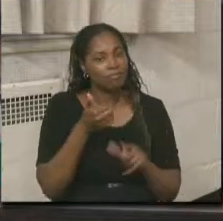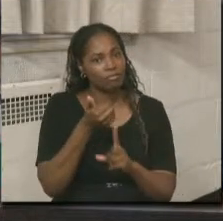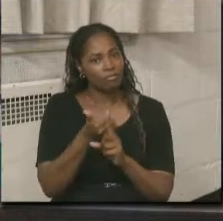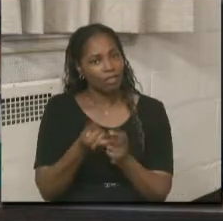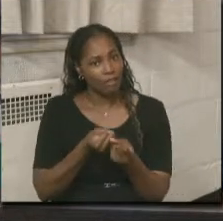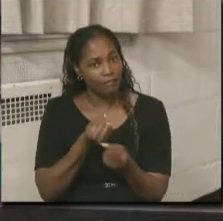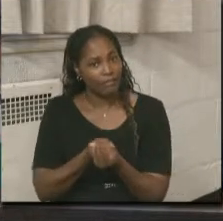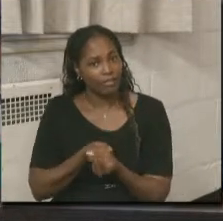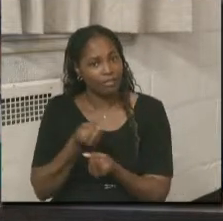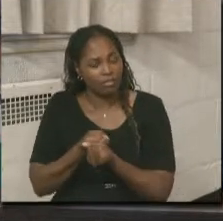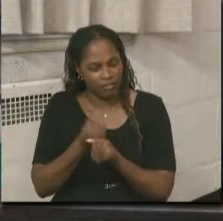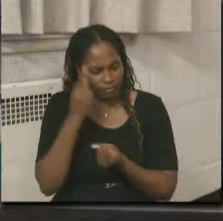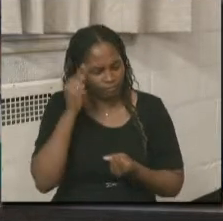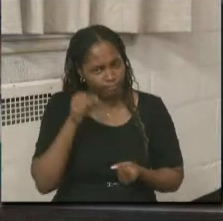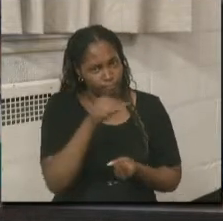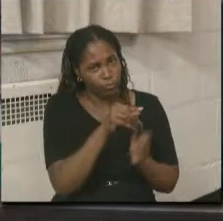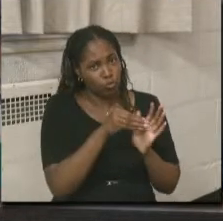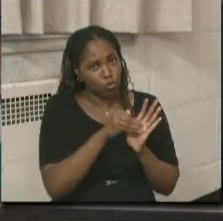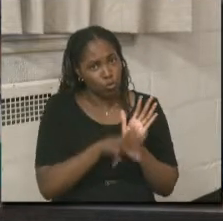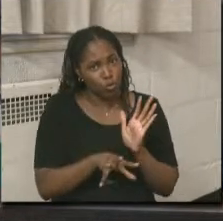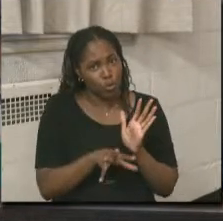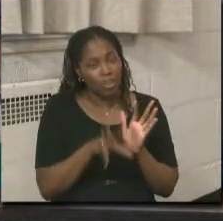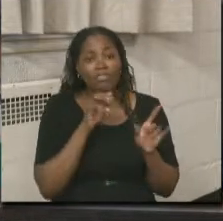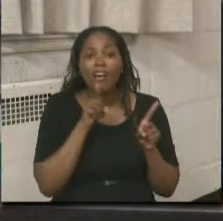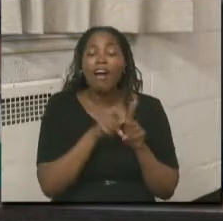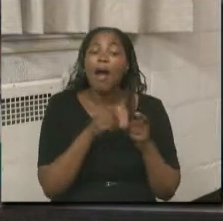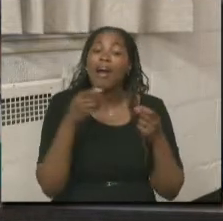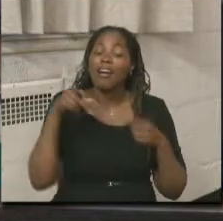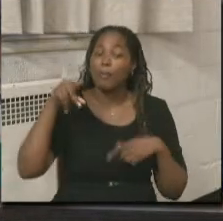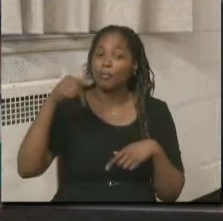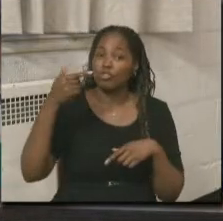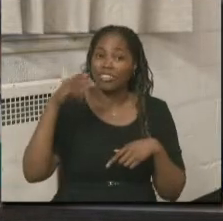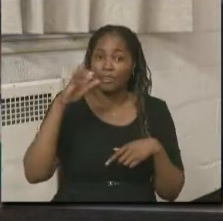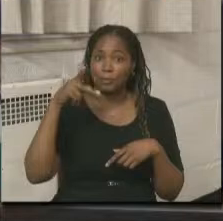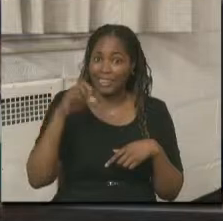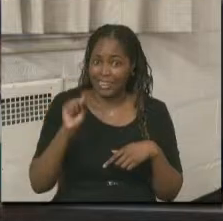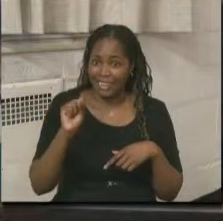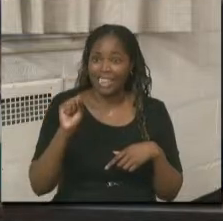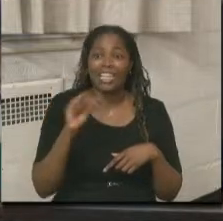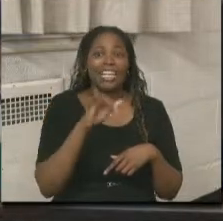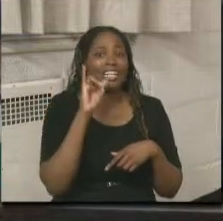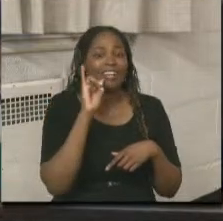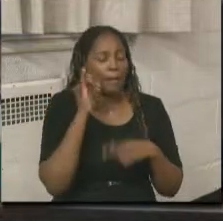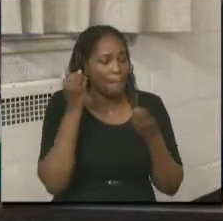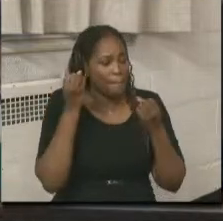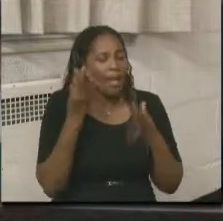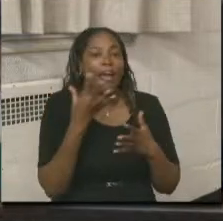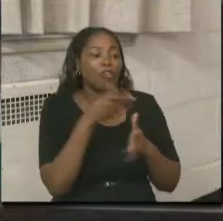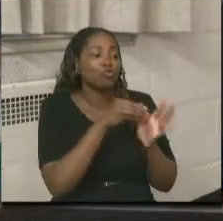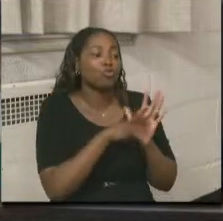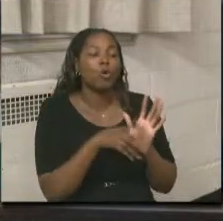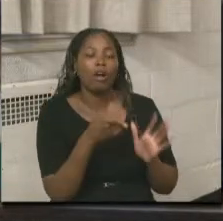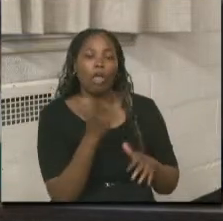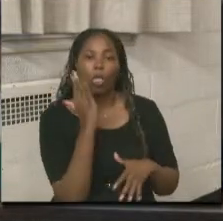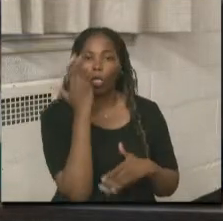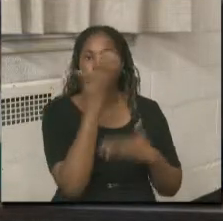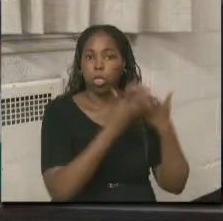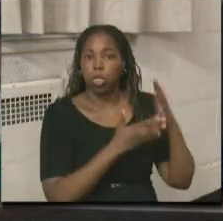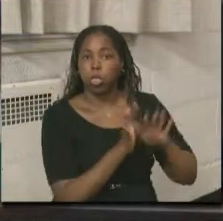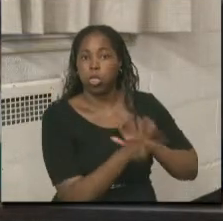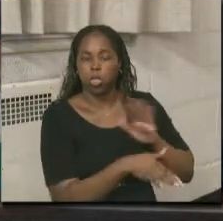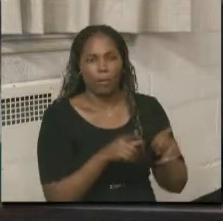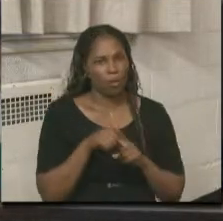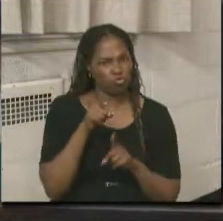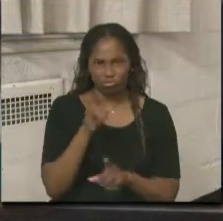for many students, especially the students that are most overlooked in PGCPS. Let me get these roses out the way because I can't see you too well. But you have been